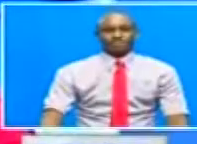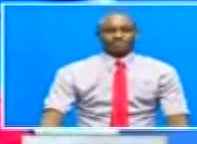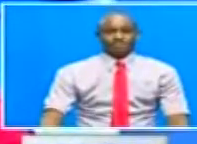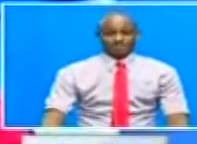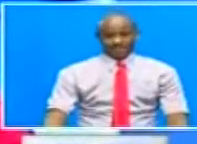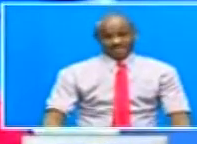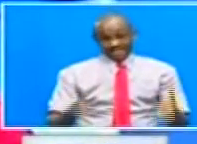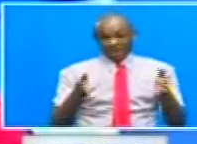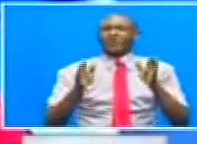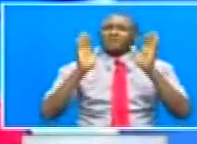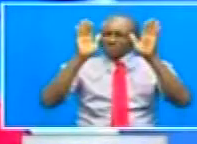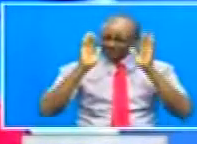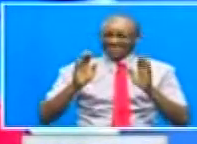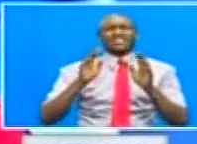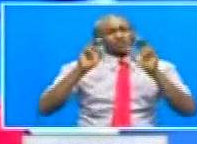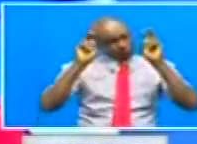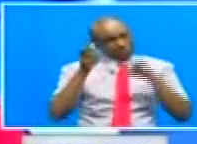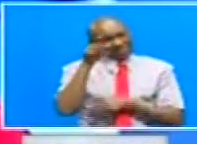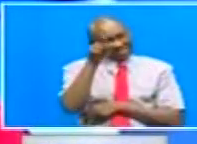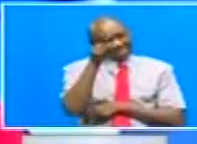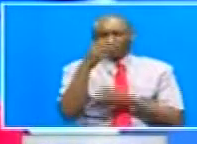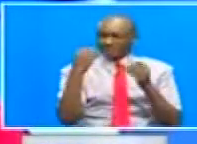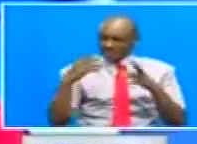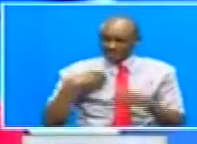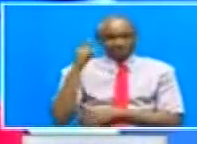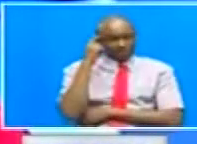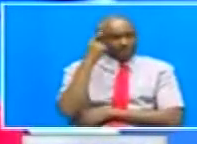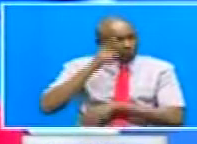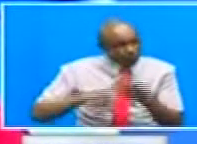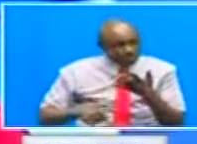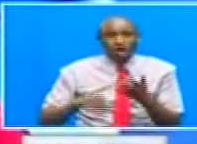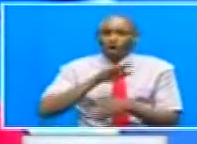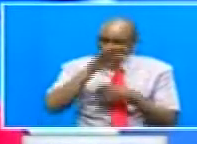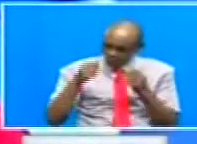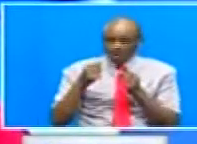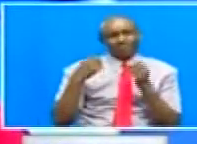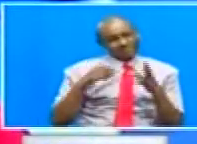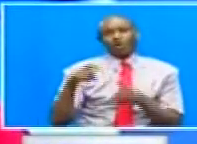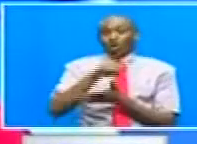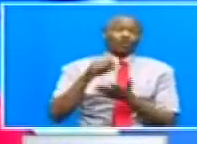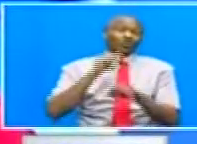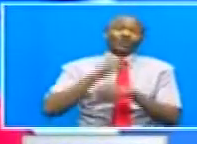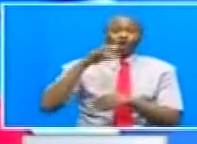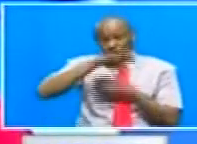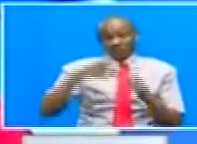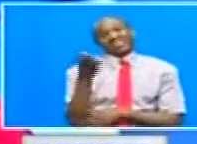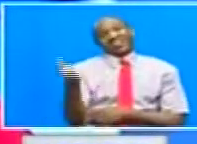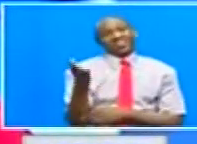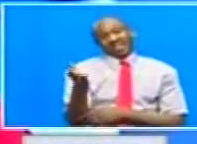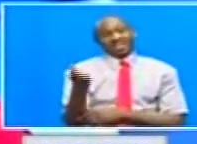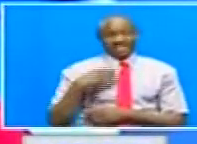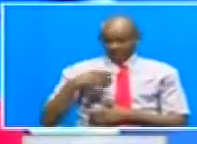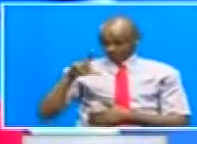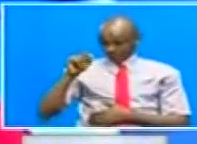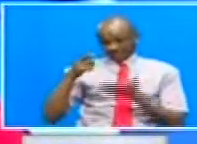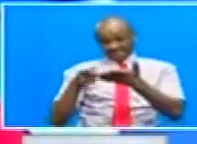A pertinent topic of discussion, especially when most of us remember that we all went to one of these local schools. One of the tweets that's coming